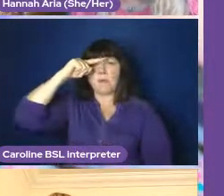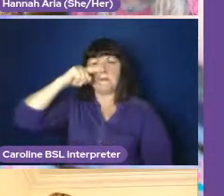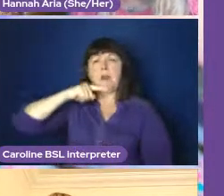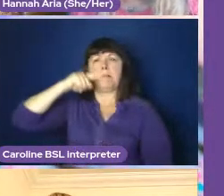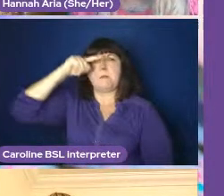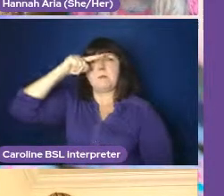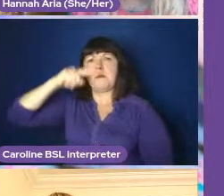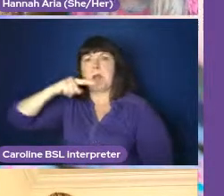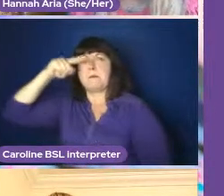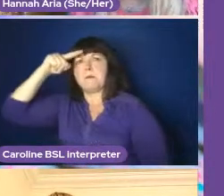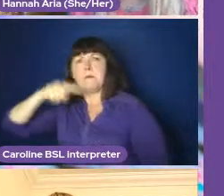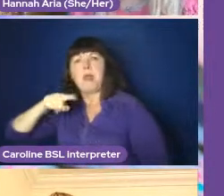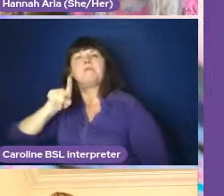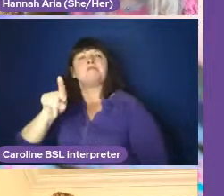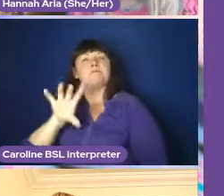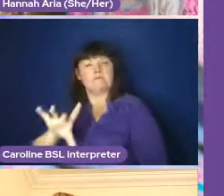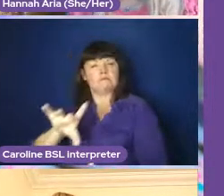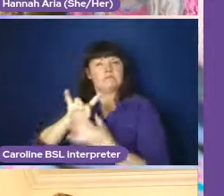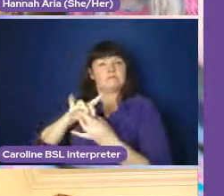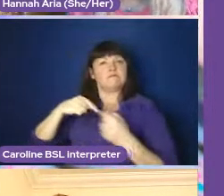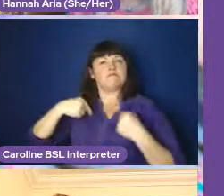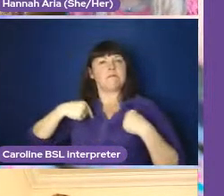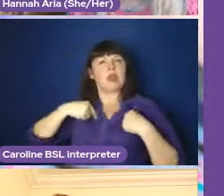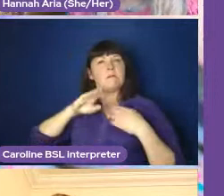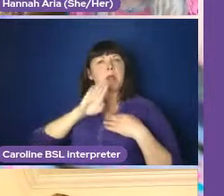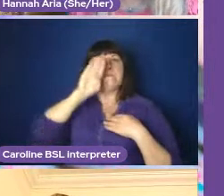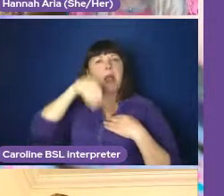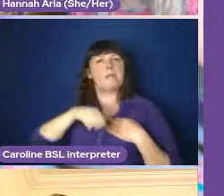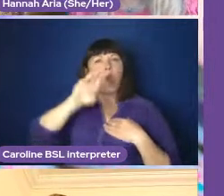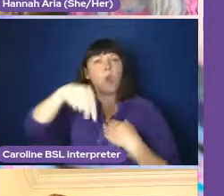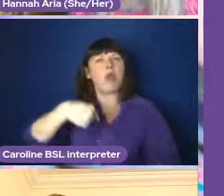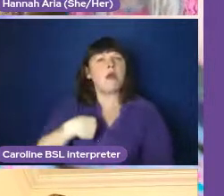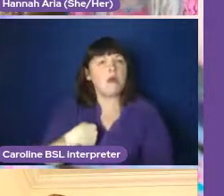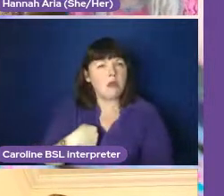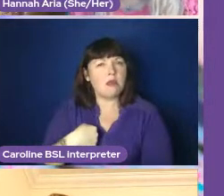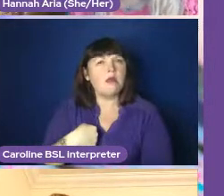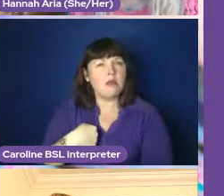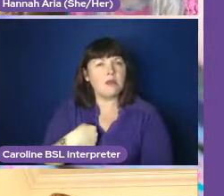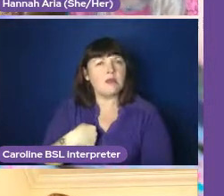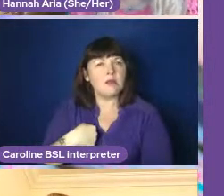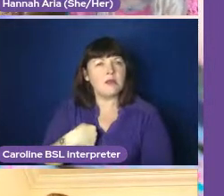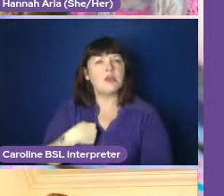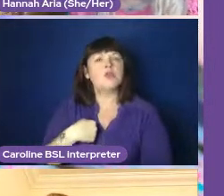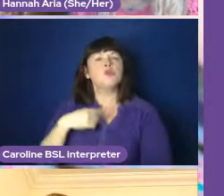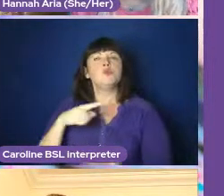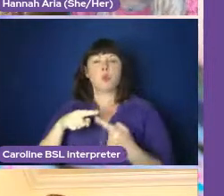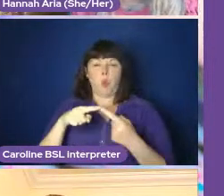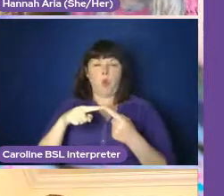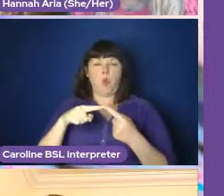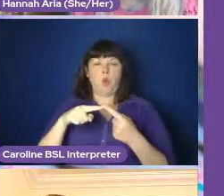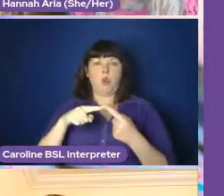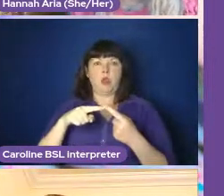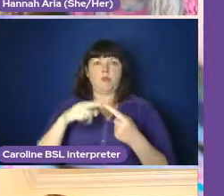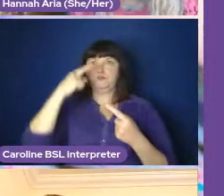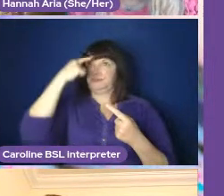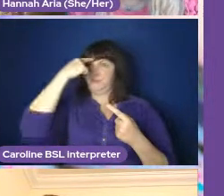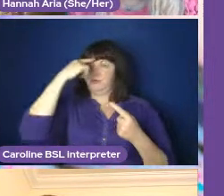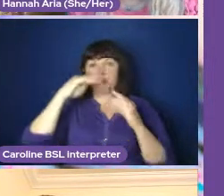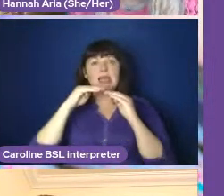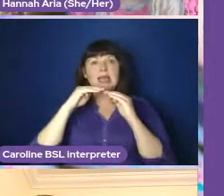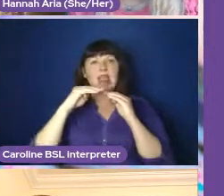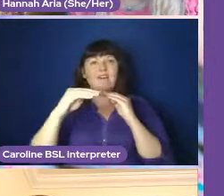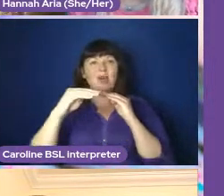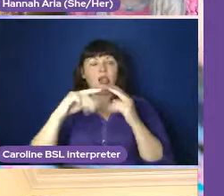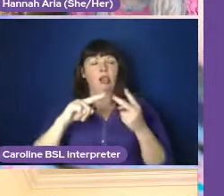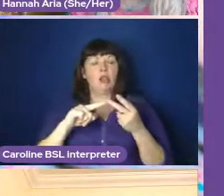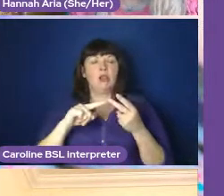my bipolar. Oh, wow. So you have my level state, my manic state,